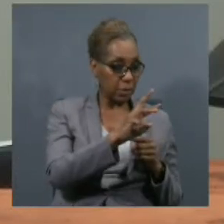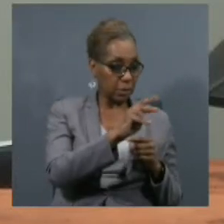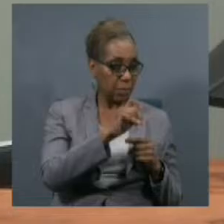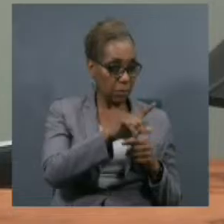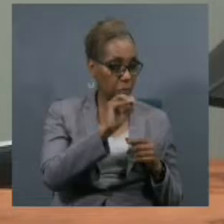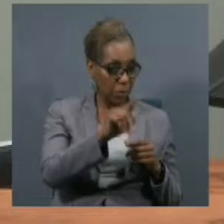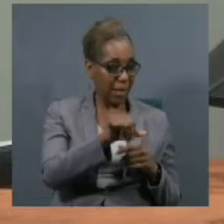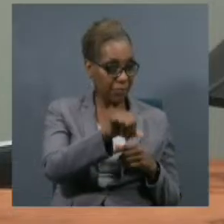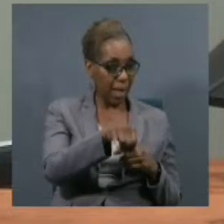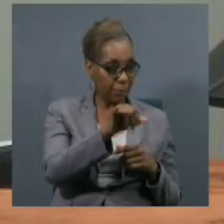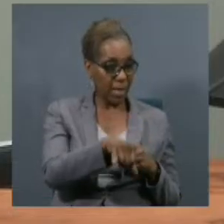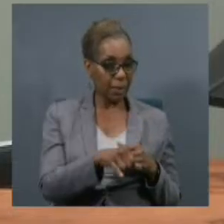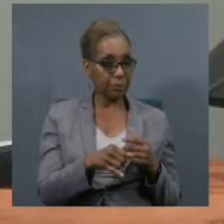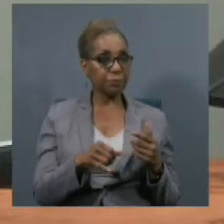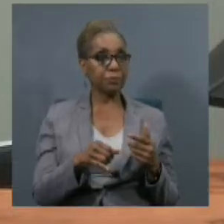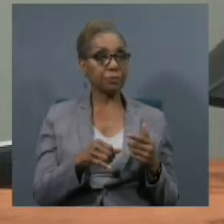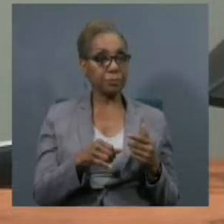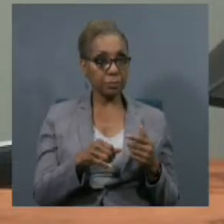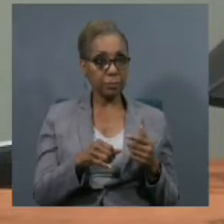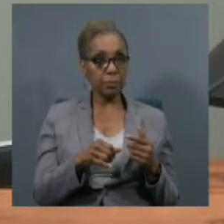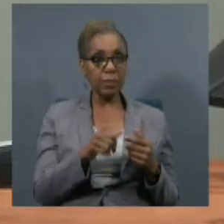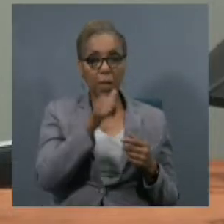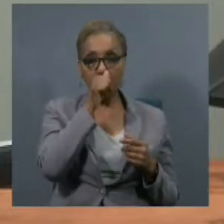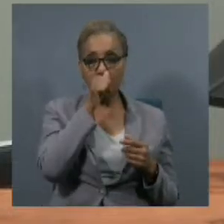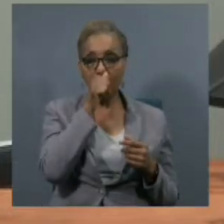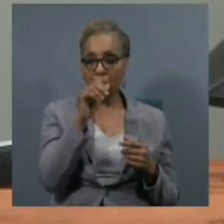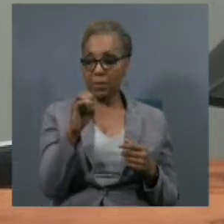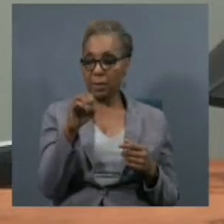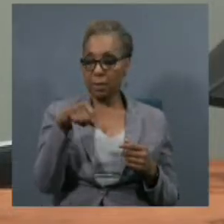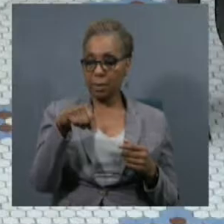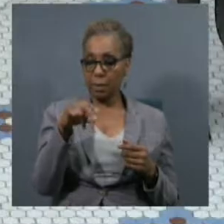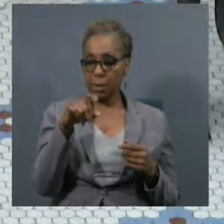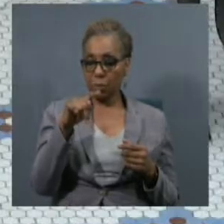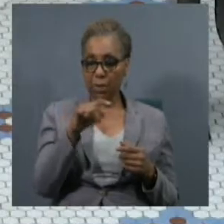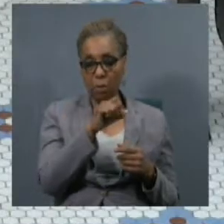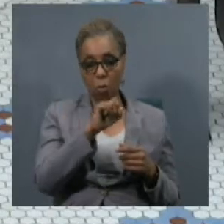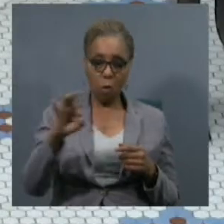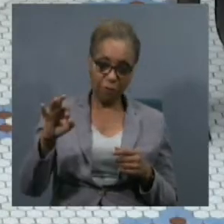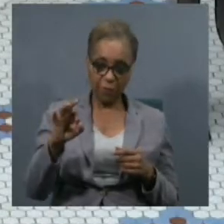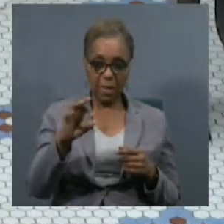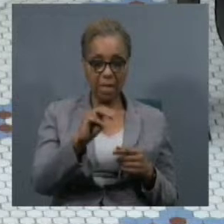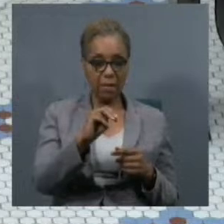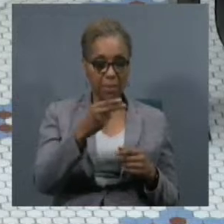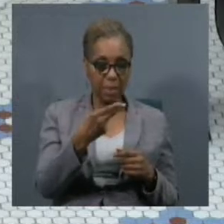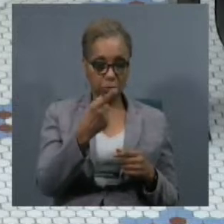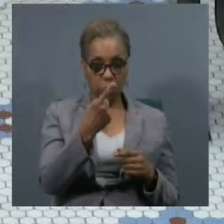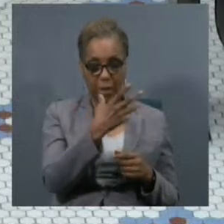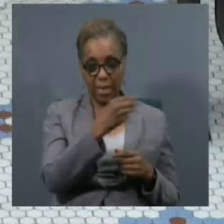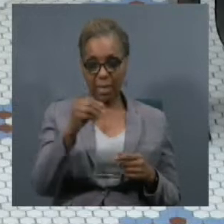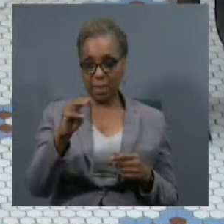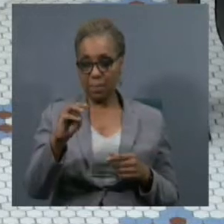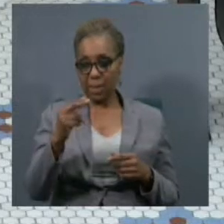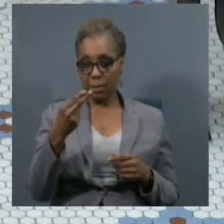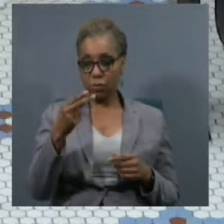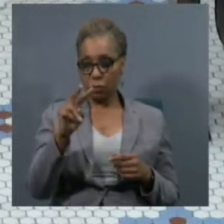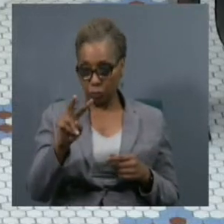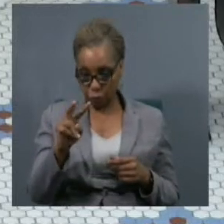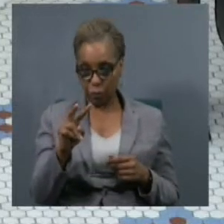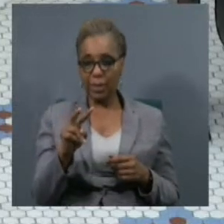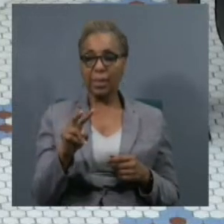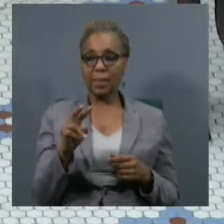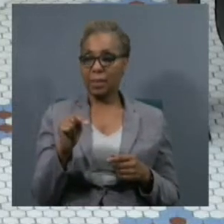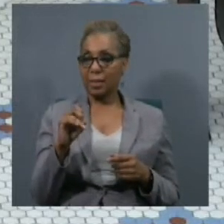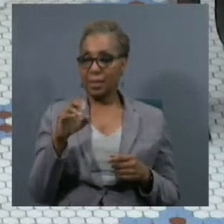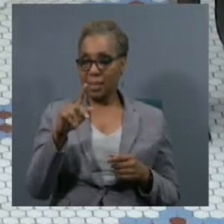gets the private equity firm off MHA and Madison Heights 1 and 2's neck. But if it did